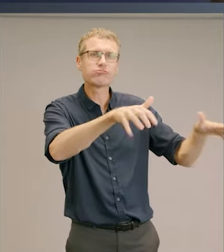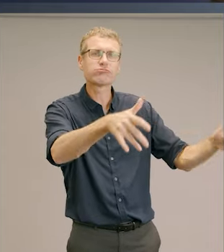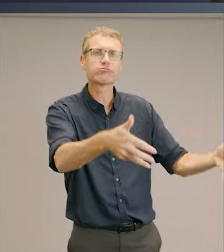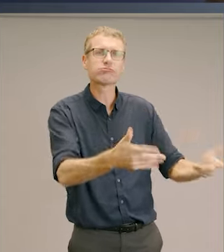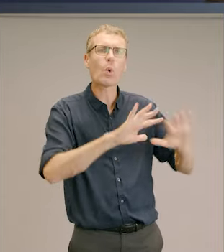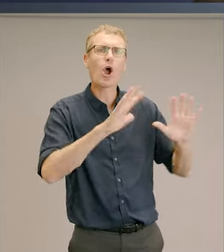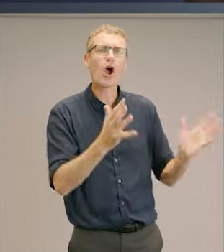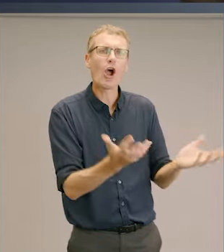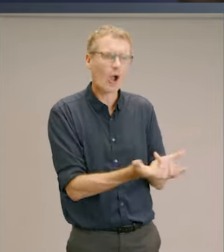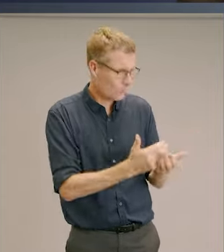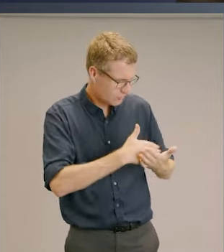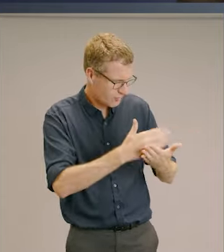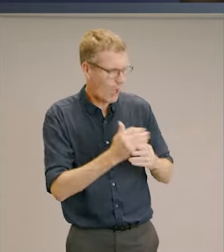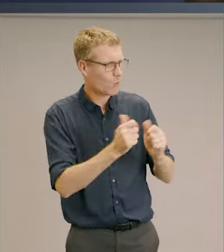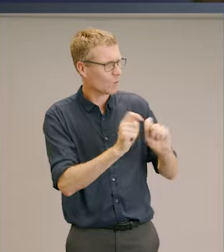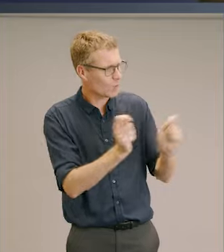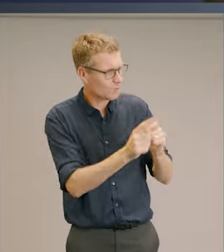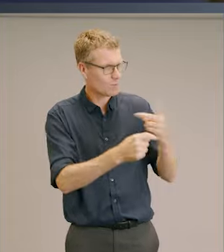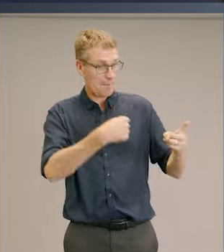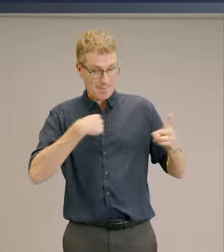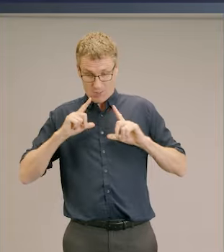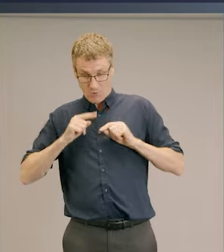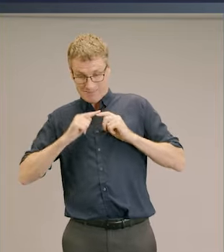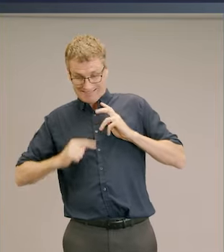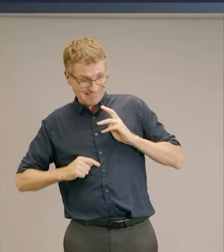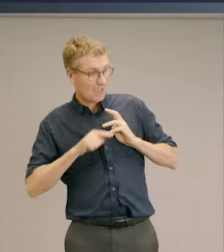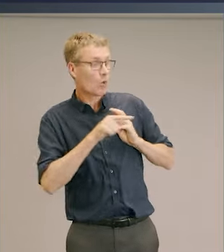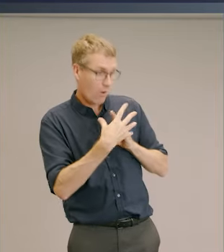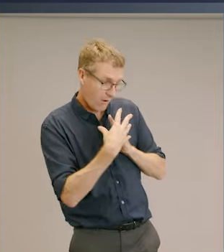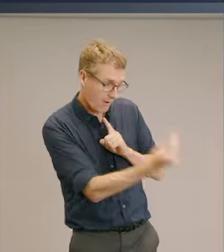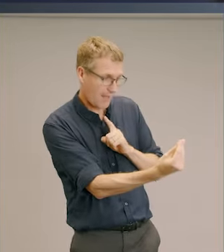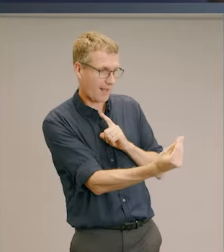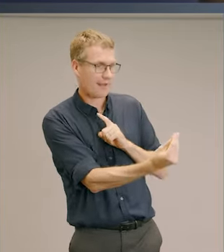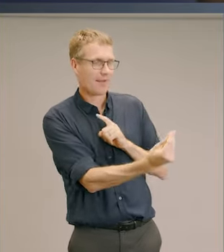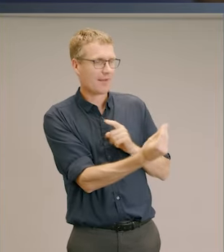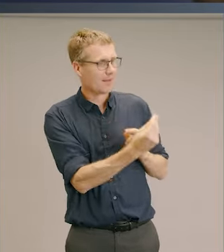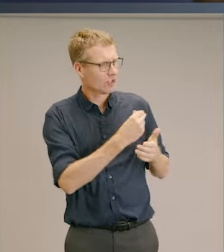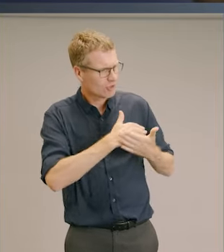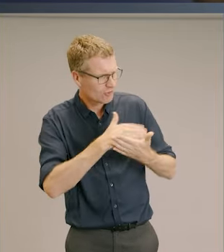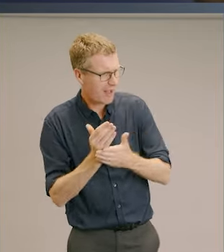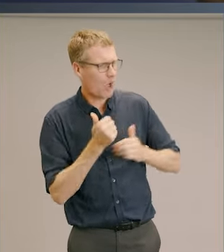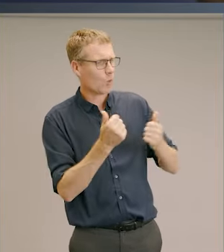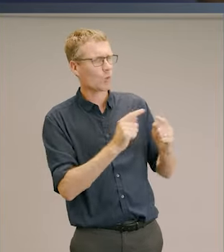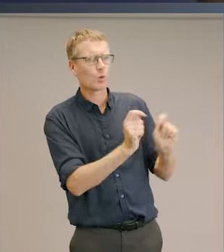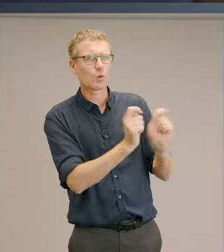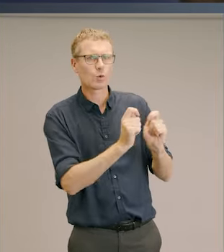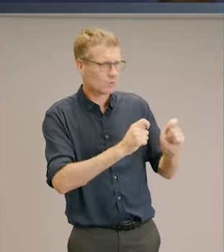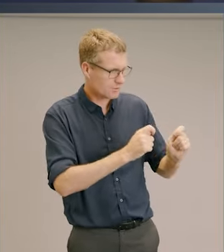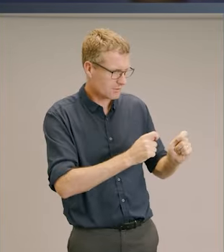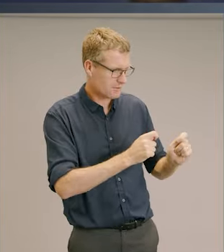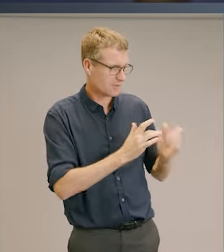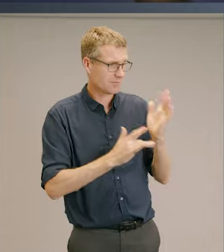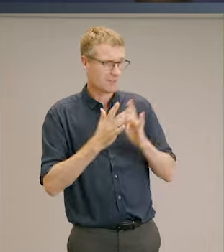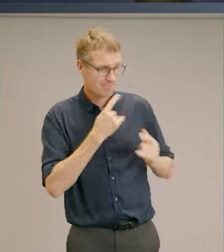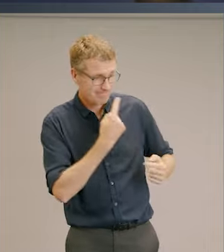the baton. Go to the ends of the earth and share the good news of who I am. Do the same things I've done, greater things